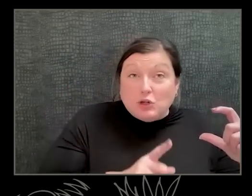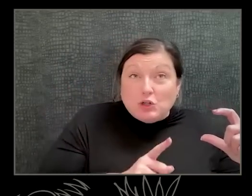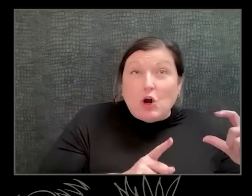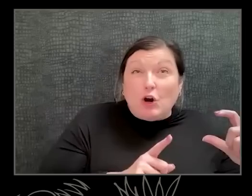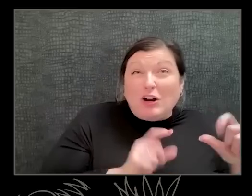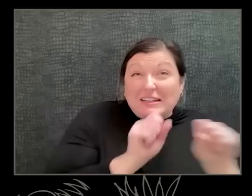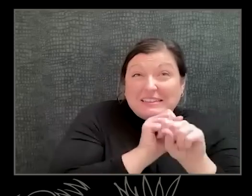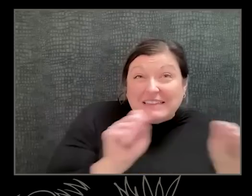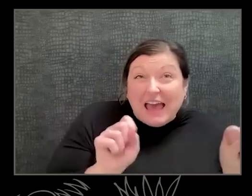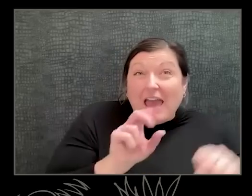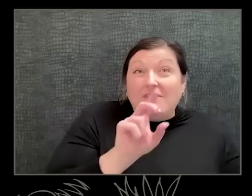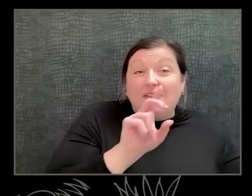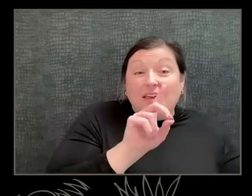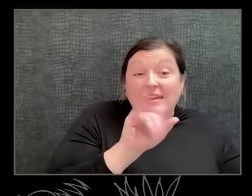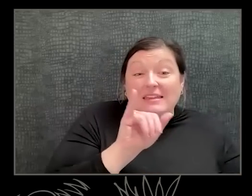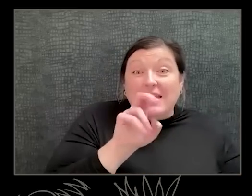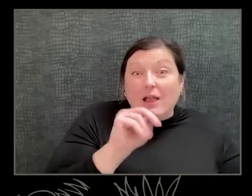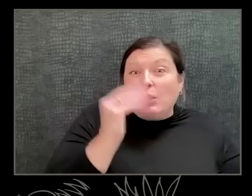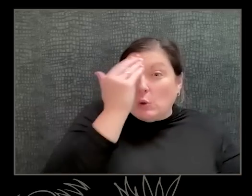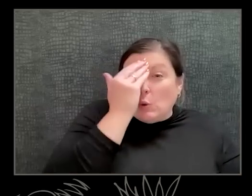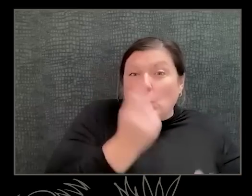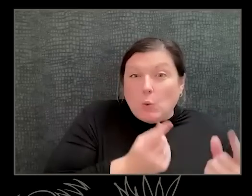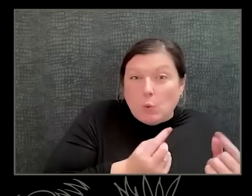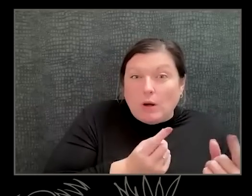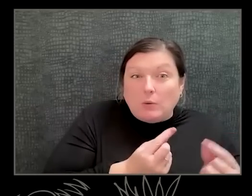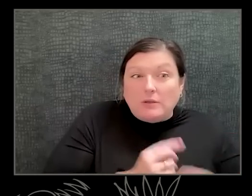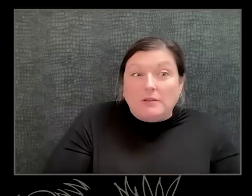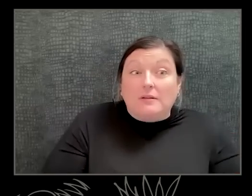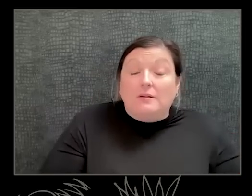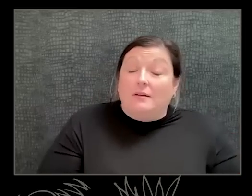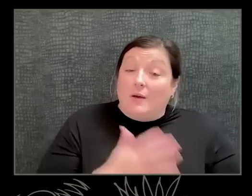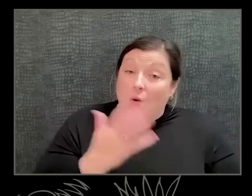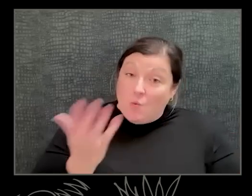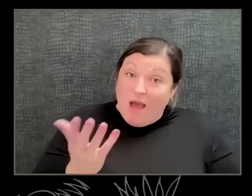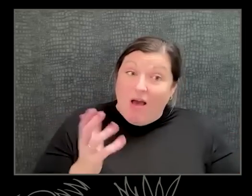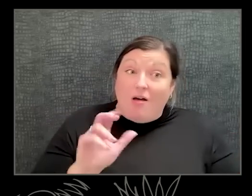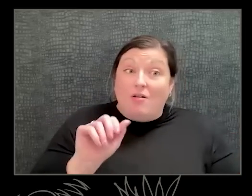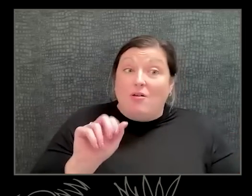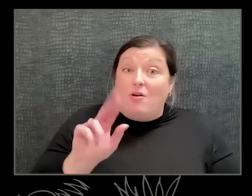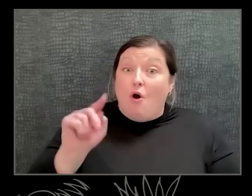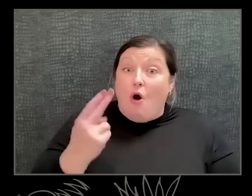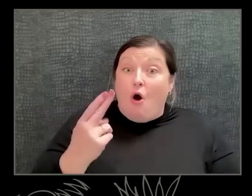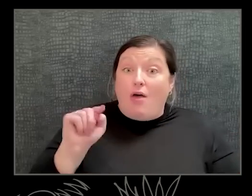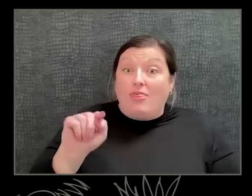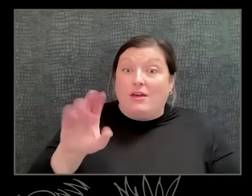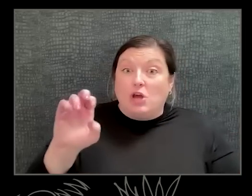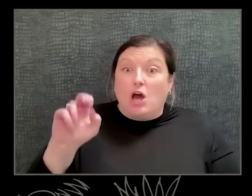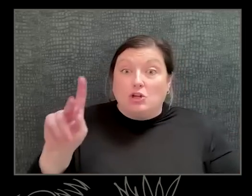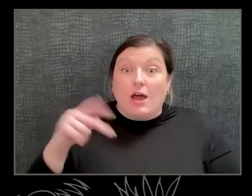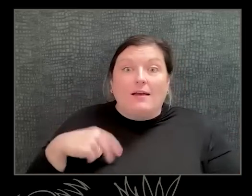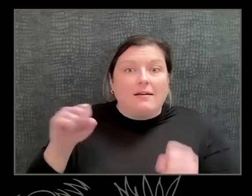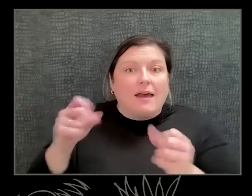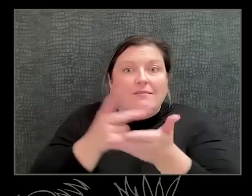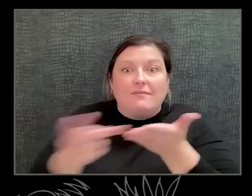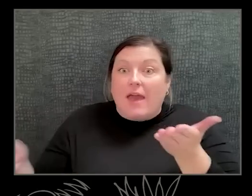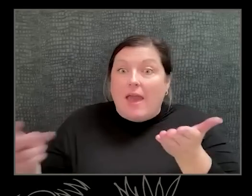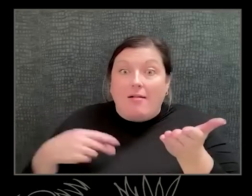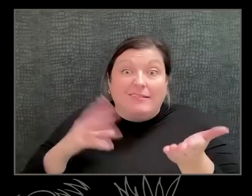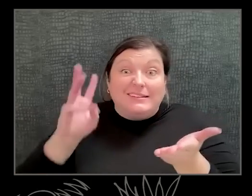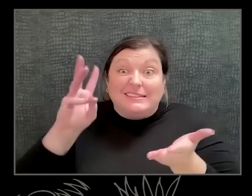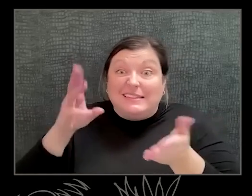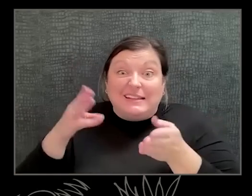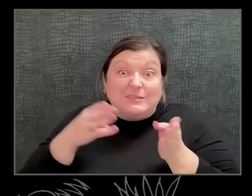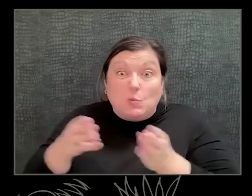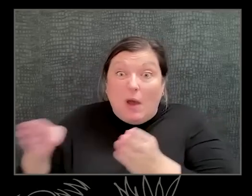doing. Well, turns out auth.check can fail in probably about half a dozen different ways.